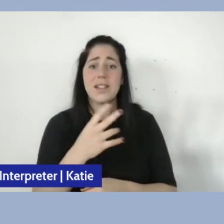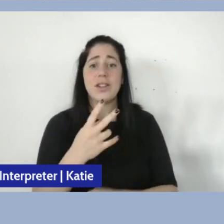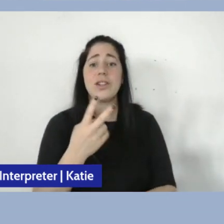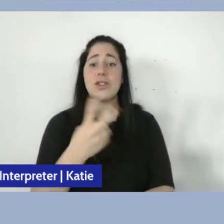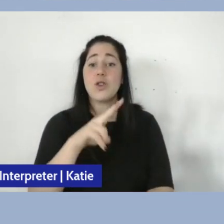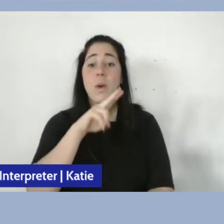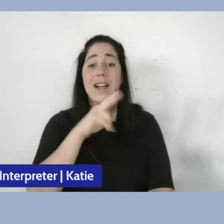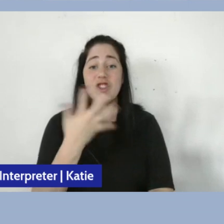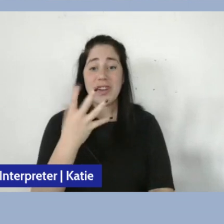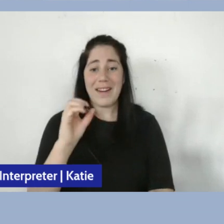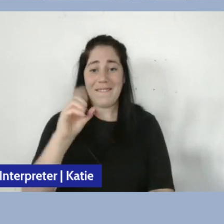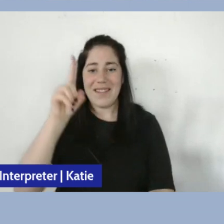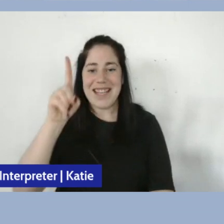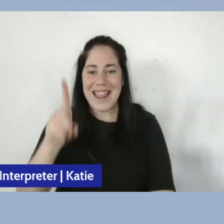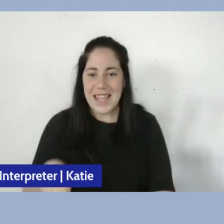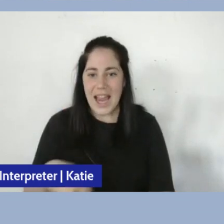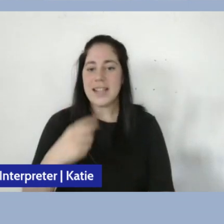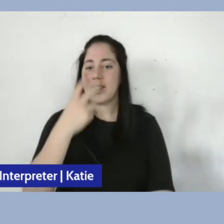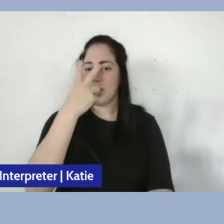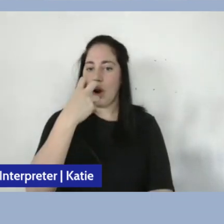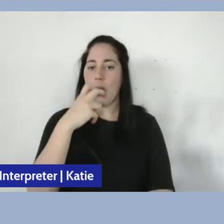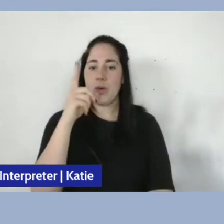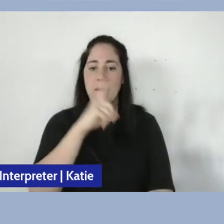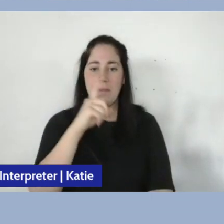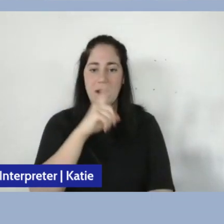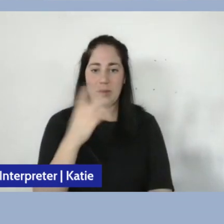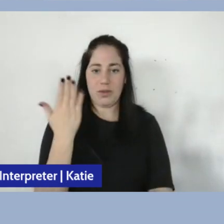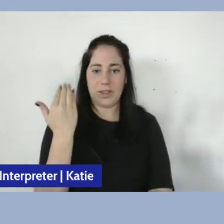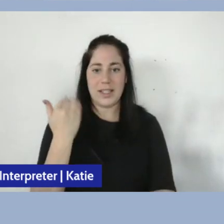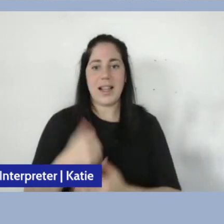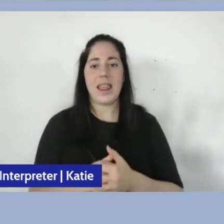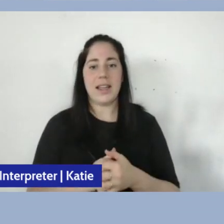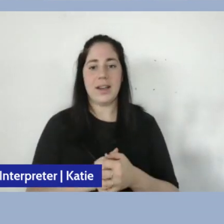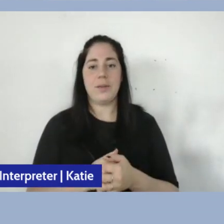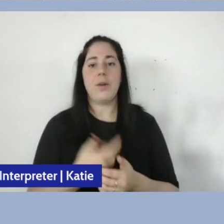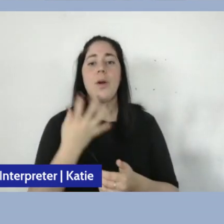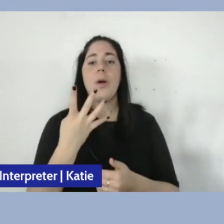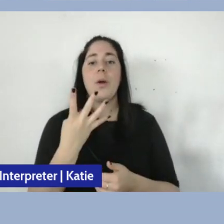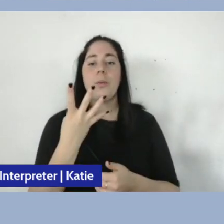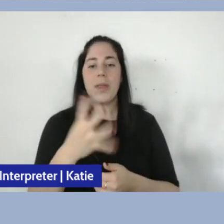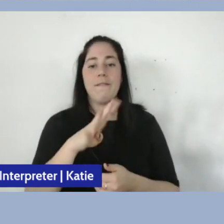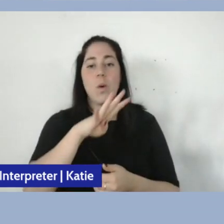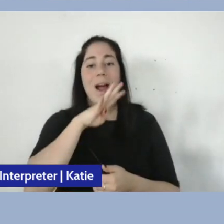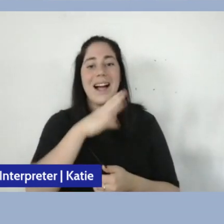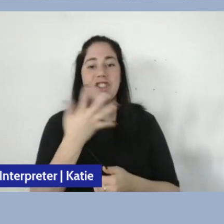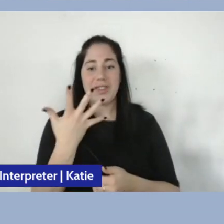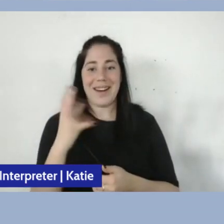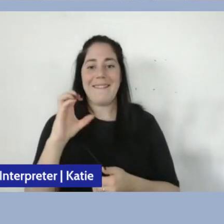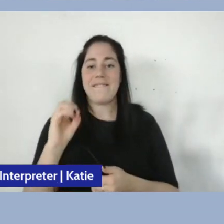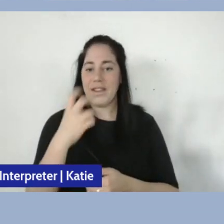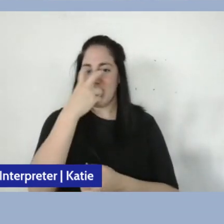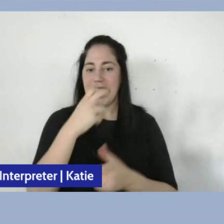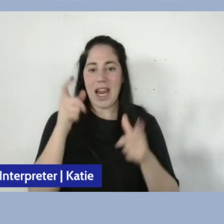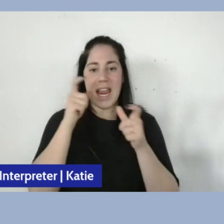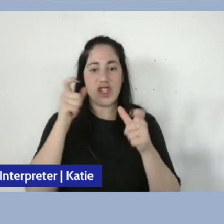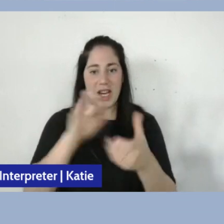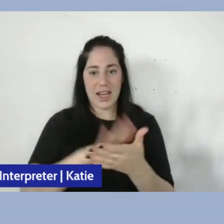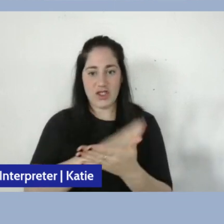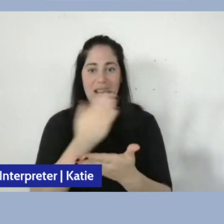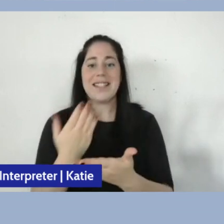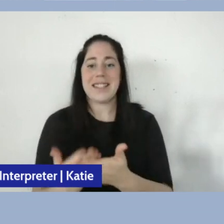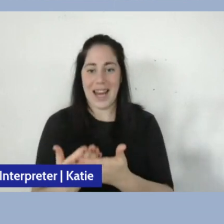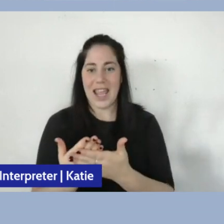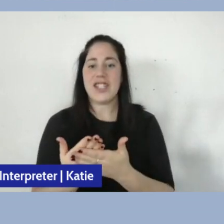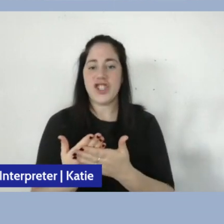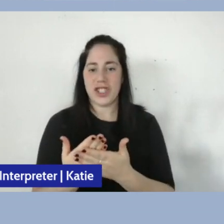250,000 older people recently, with 450 aged care translations in the last 2 years. So that's a really